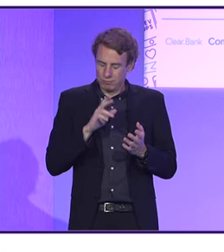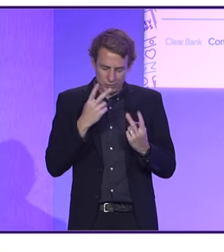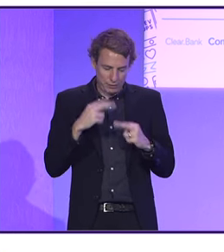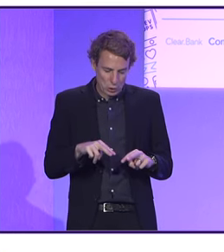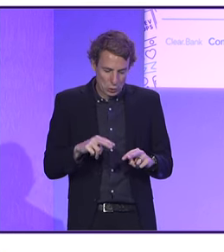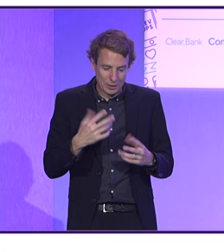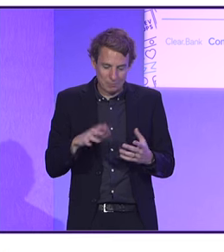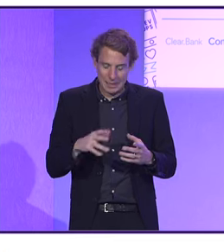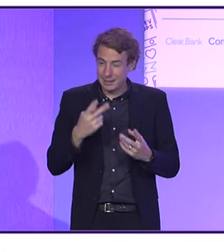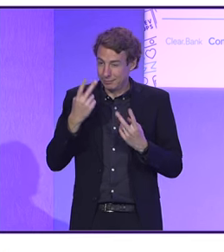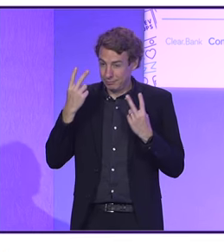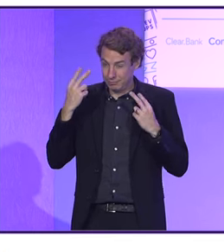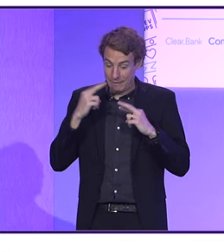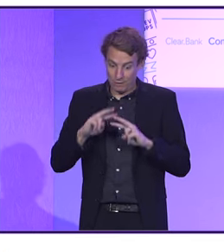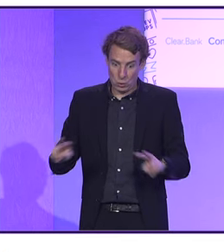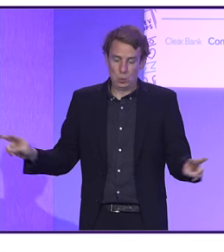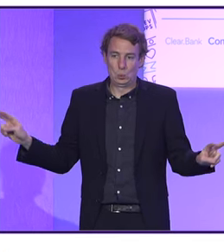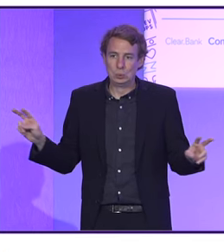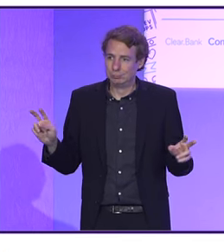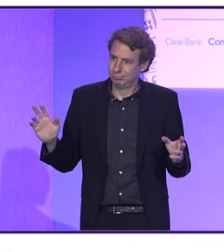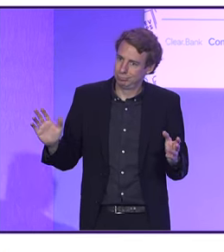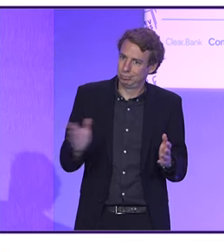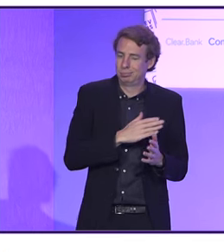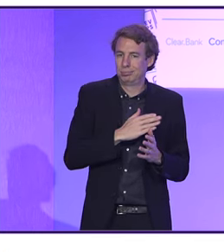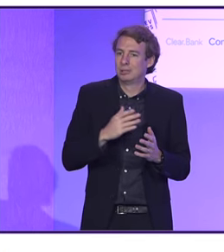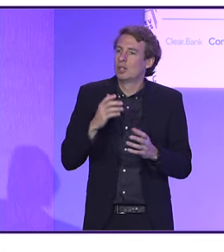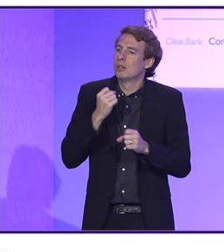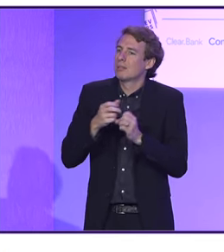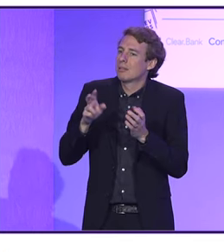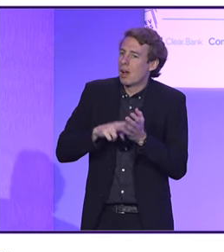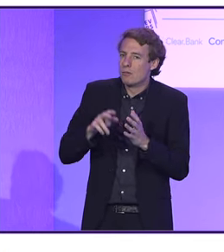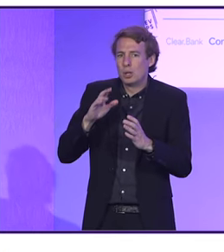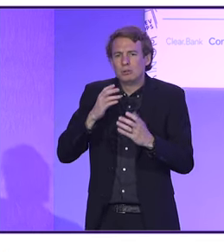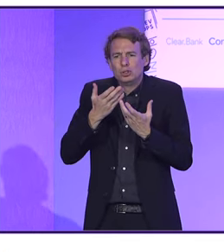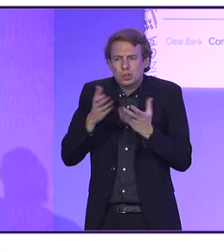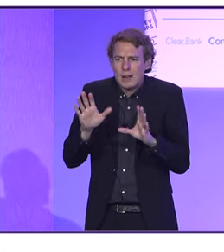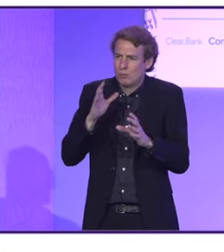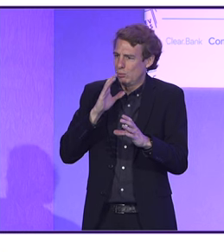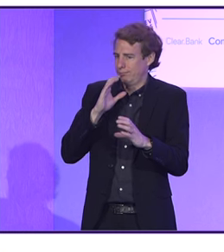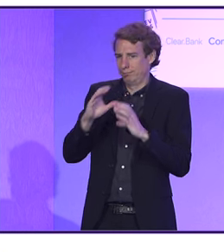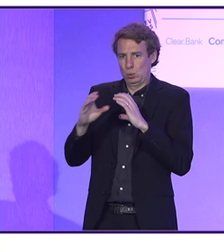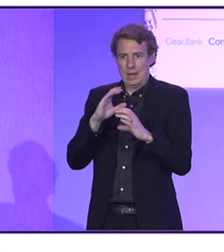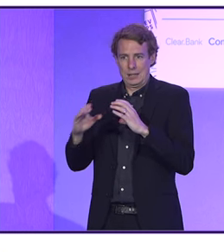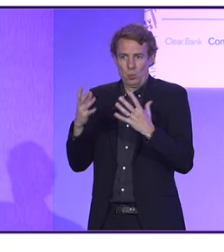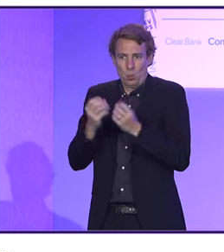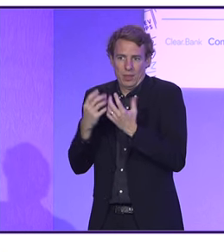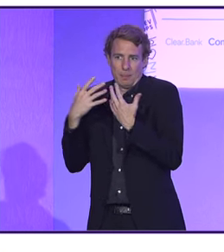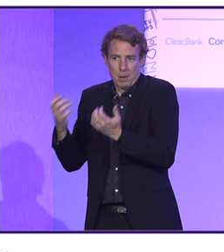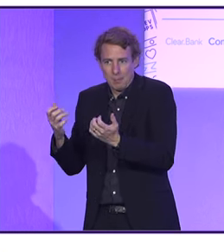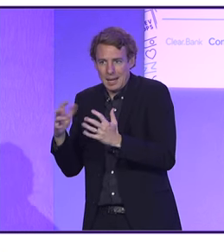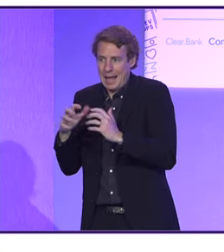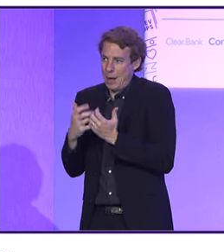opportunity to do a review into generally how the government communicates with members of the public and how members of the public interact with government